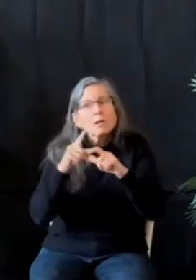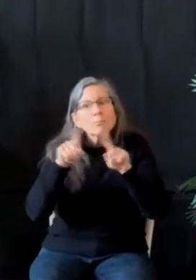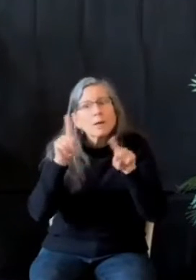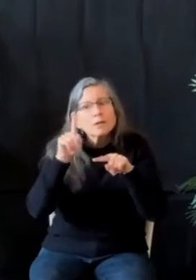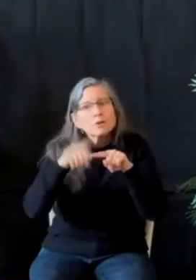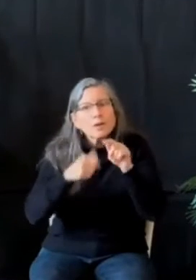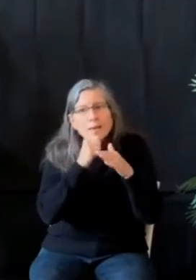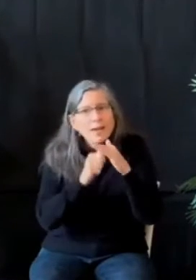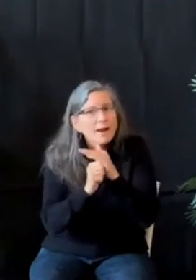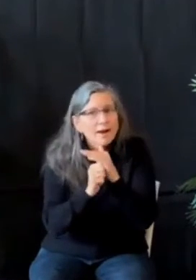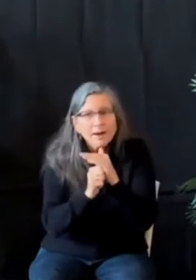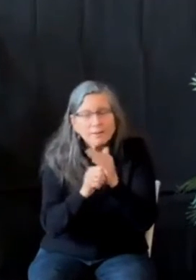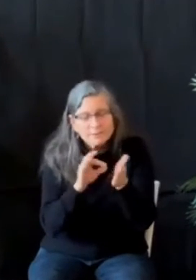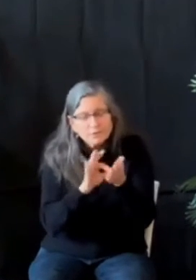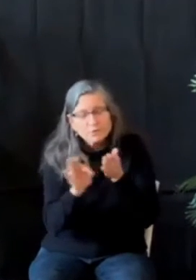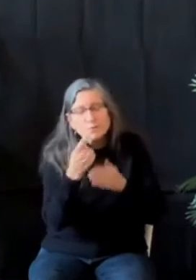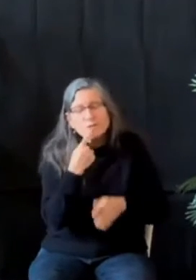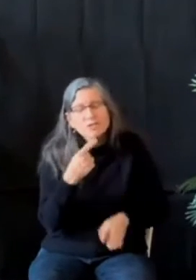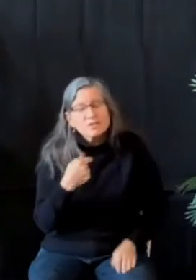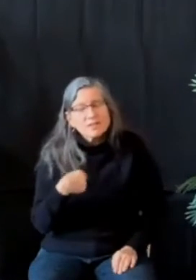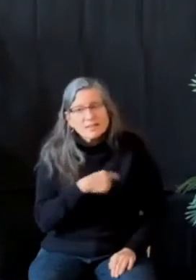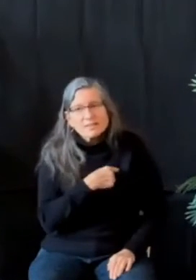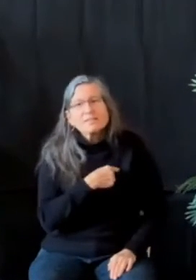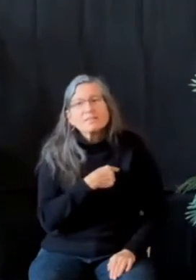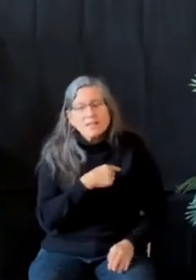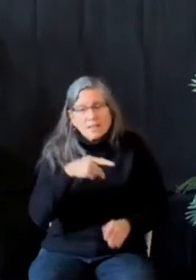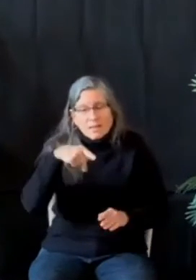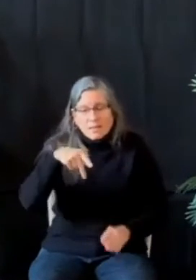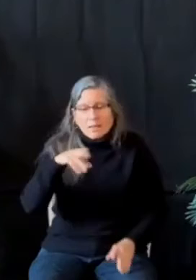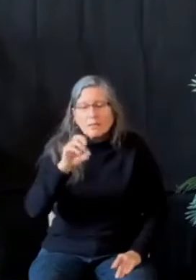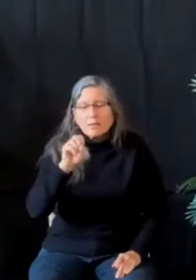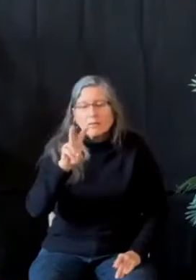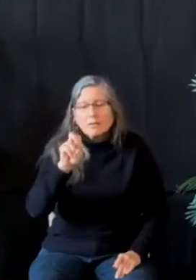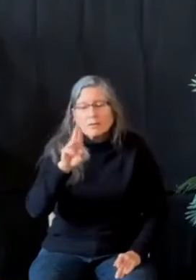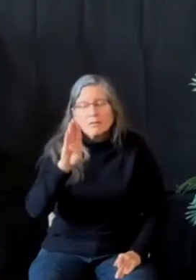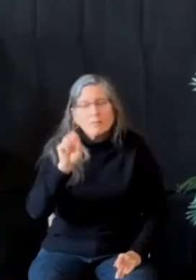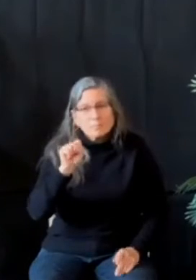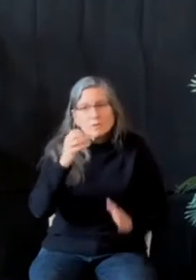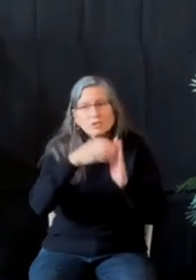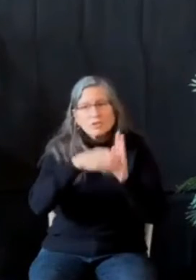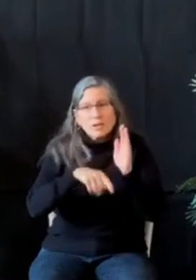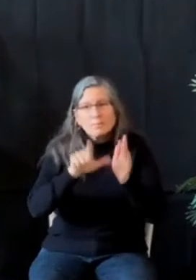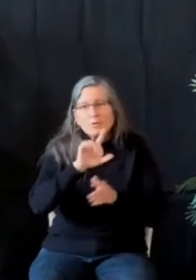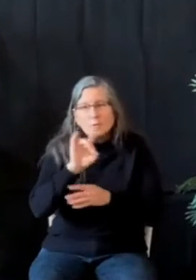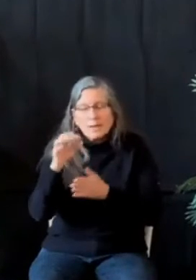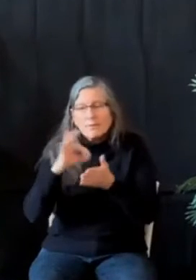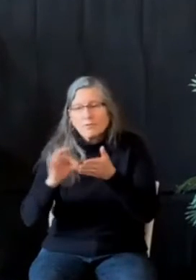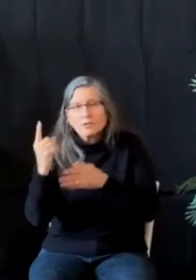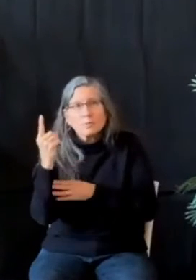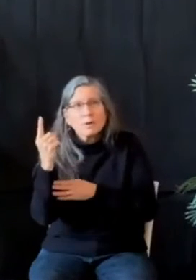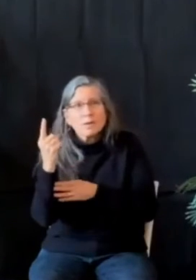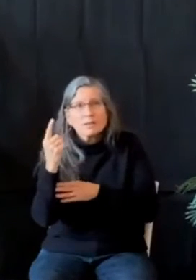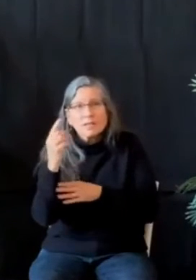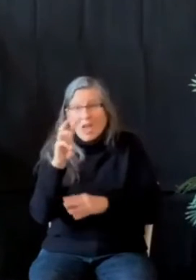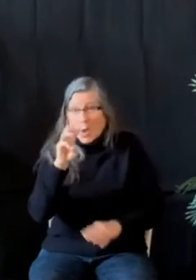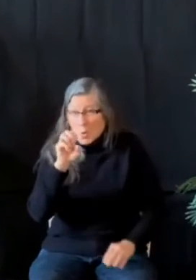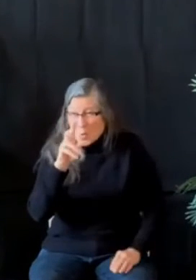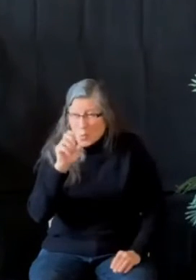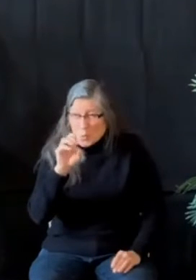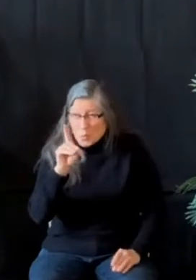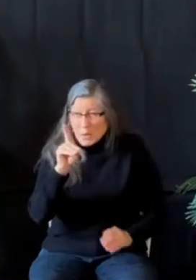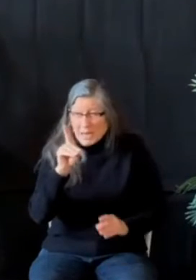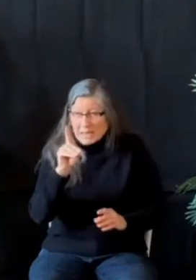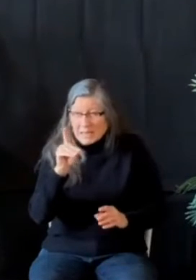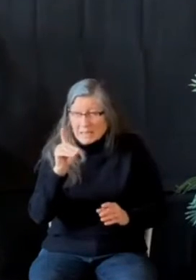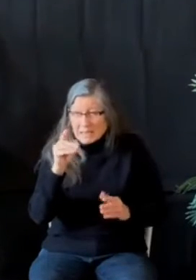the scripture here tells us in Proverbs chapter 28, verse 1, the wicked are edgy with guilt, ready to run